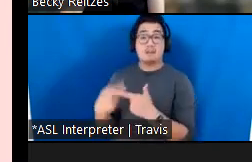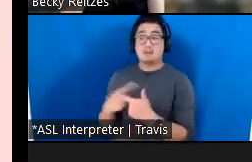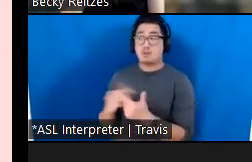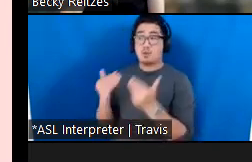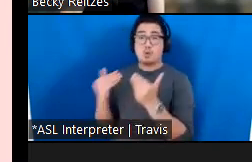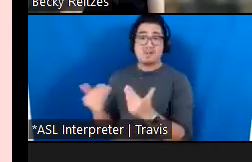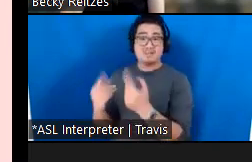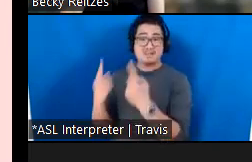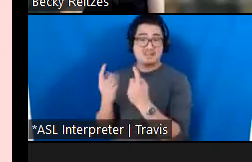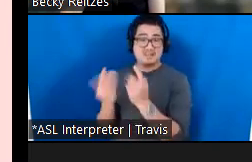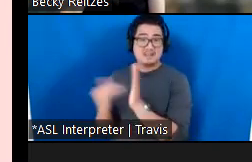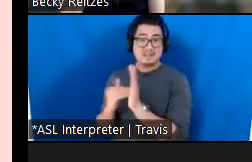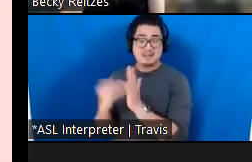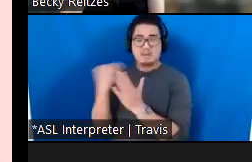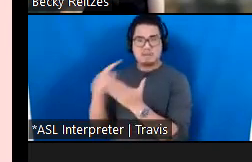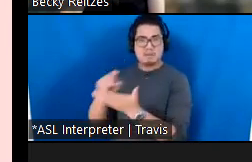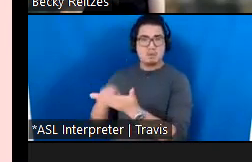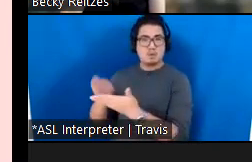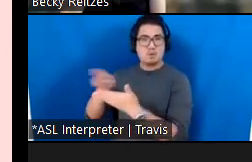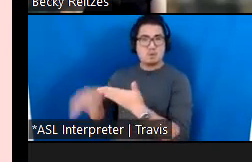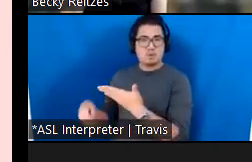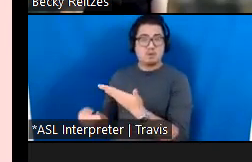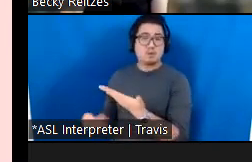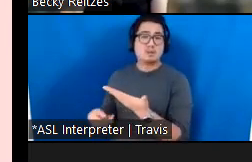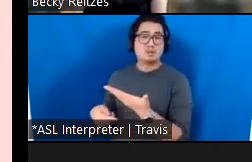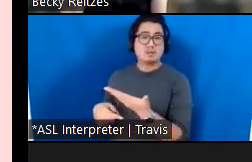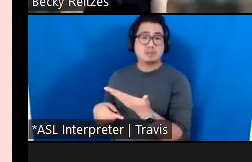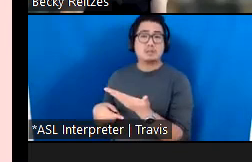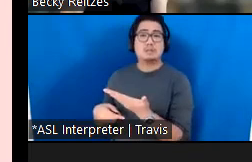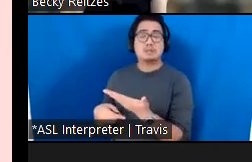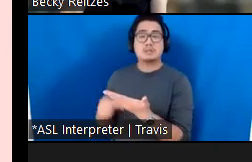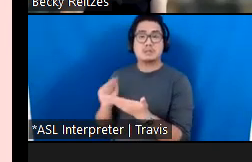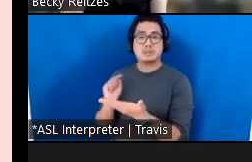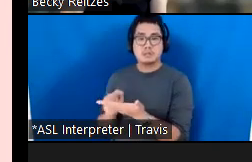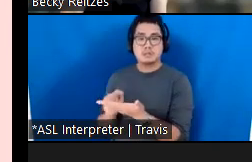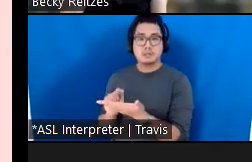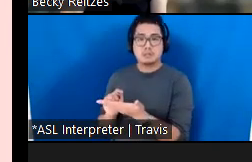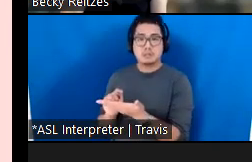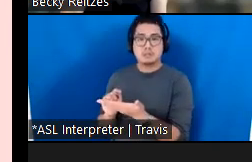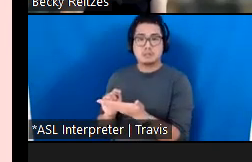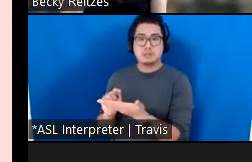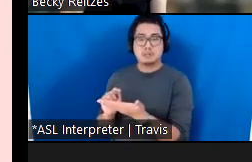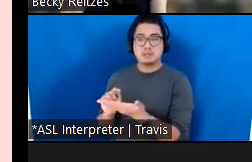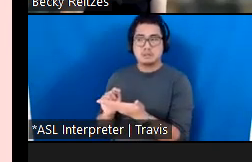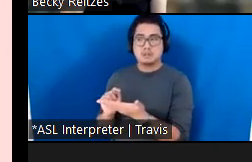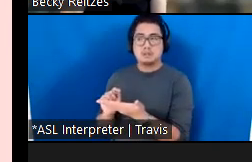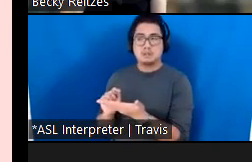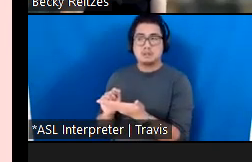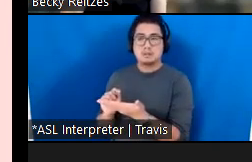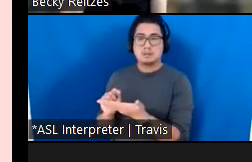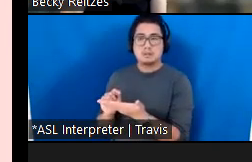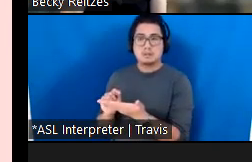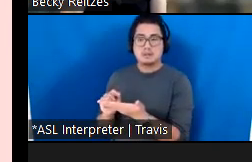COVID, they still might have COVID. If it says that they do have COVID, or if it's positive, they definitely